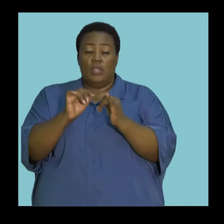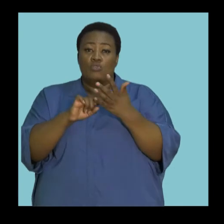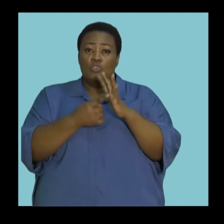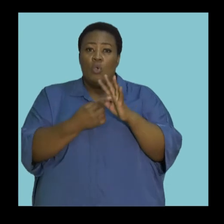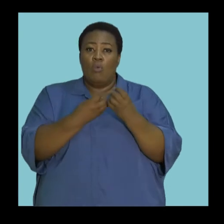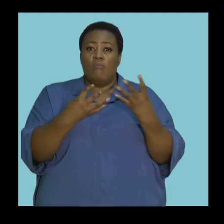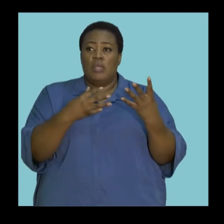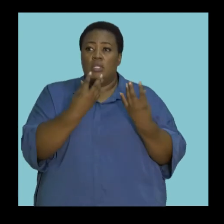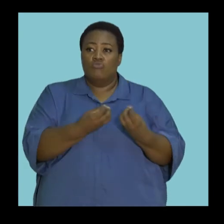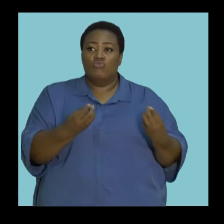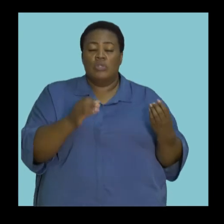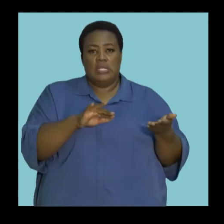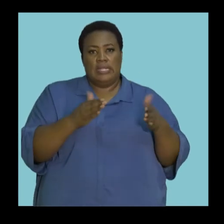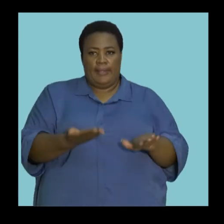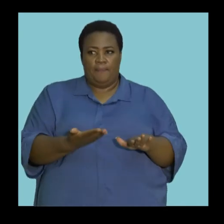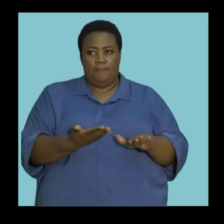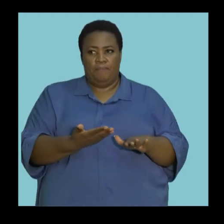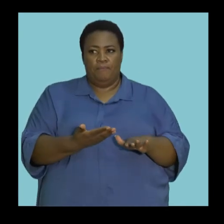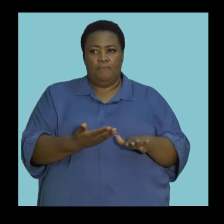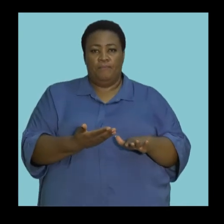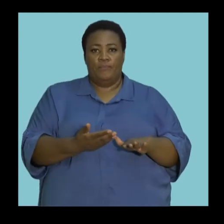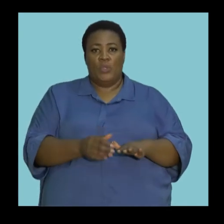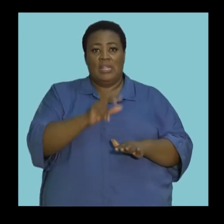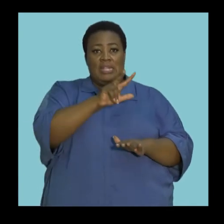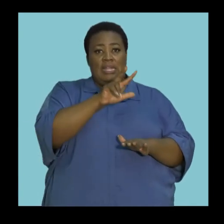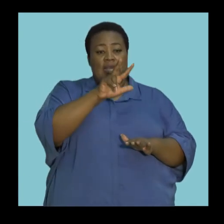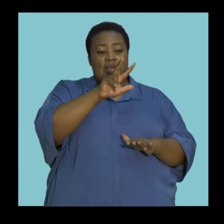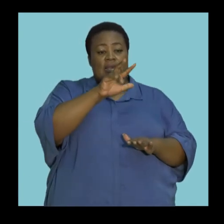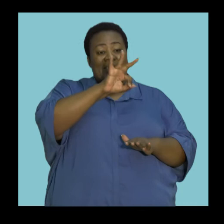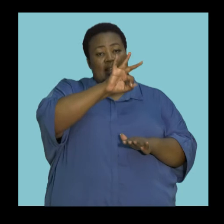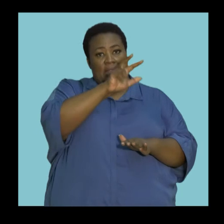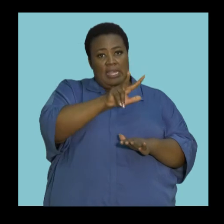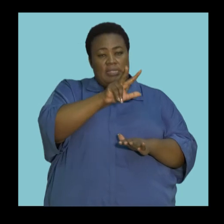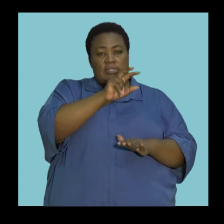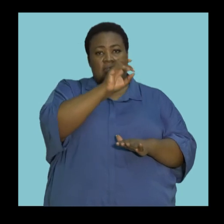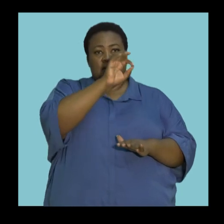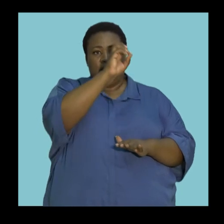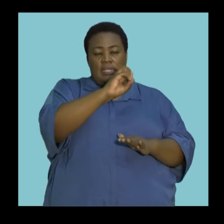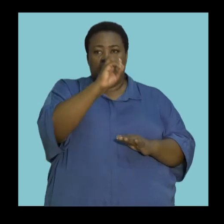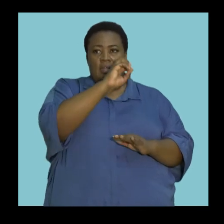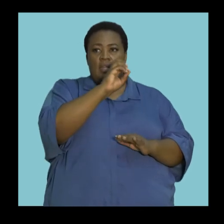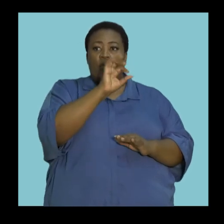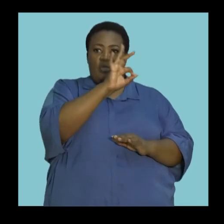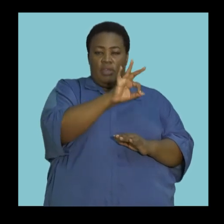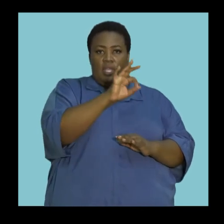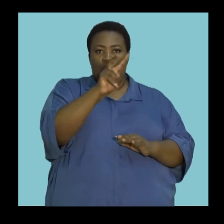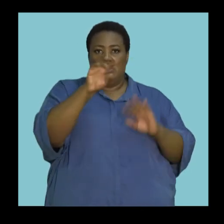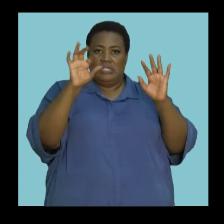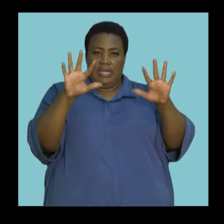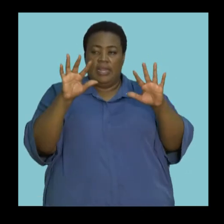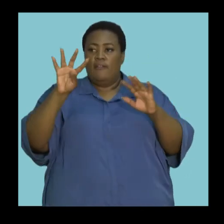it shows you the number of children that died at 38 degrees Celsius, were 3 in